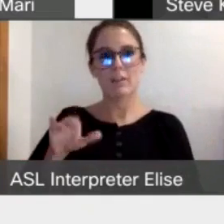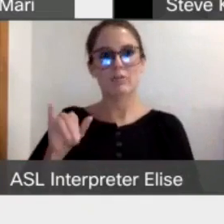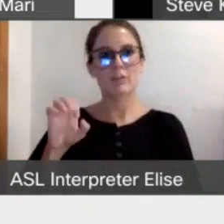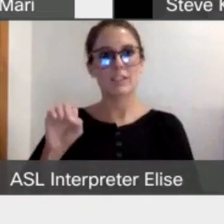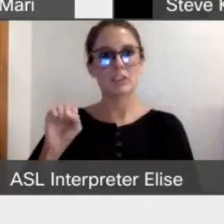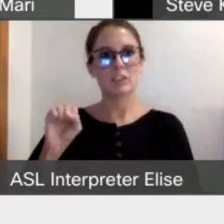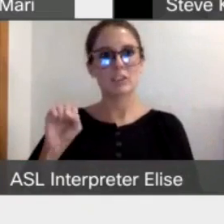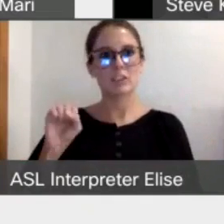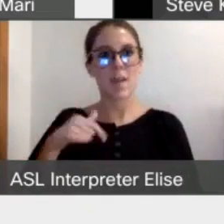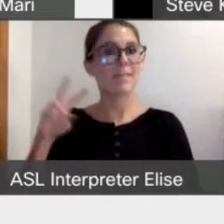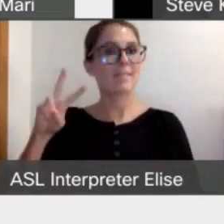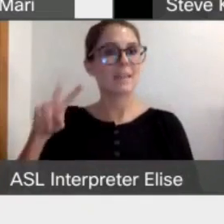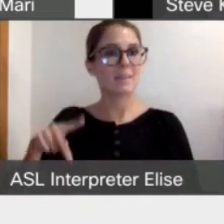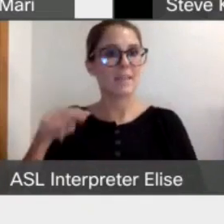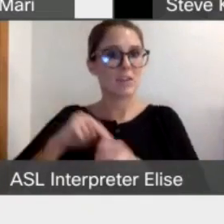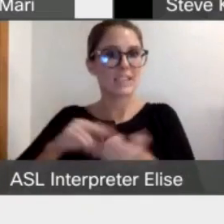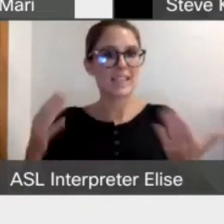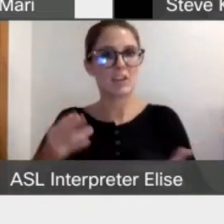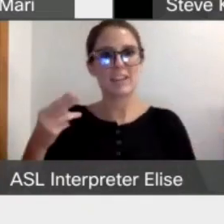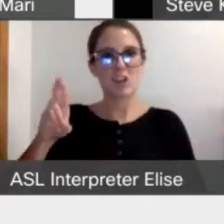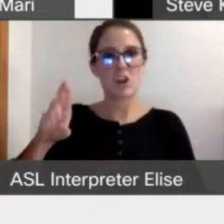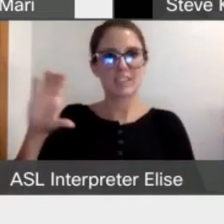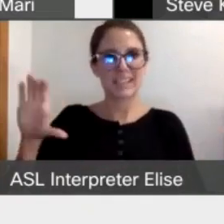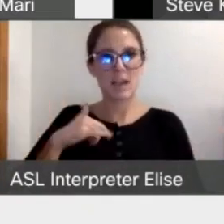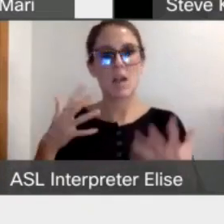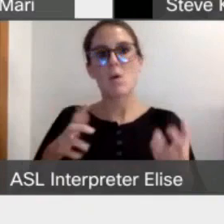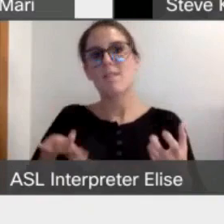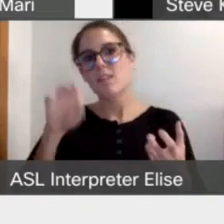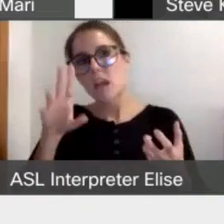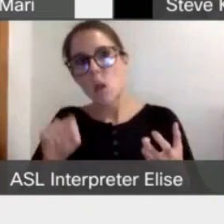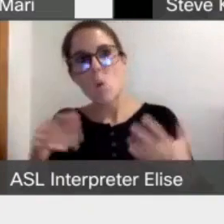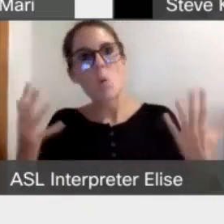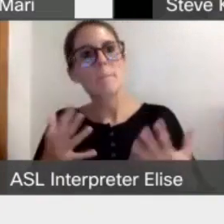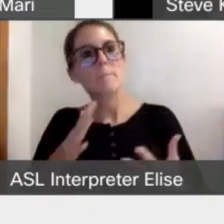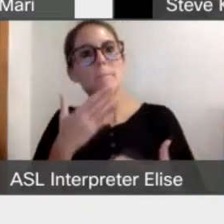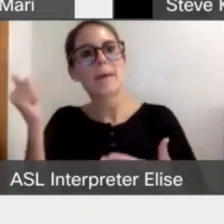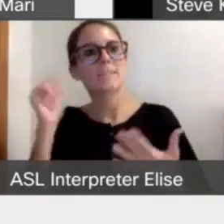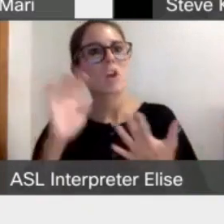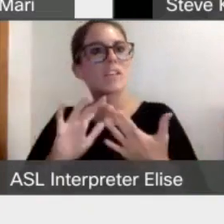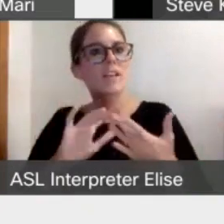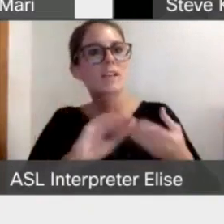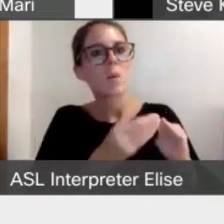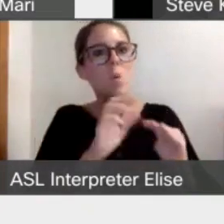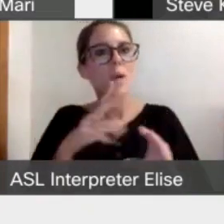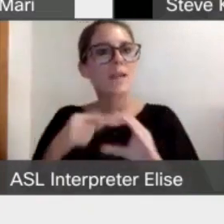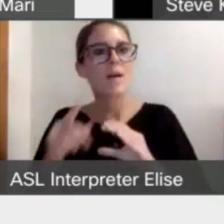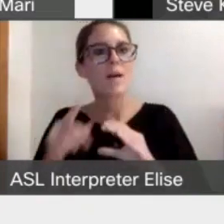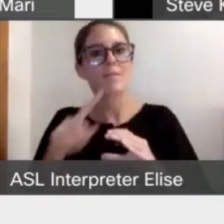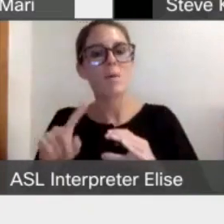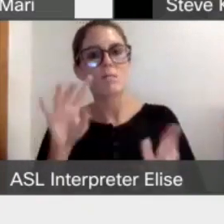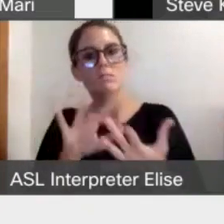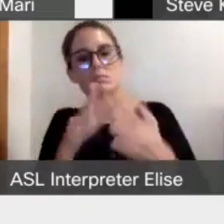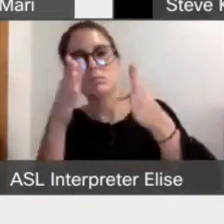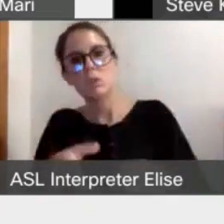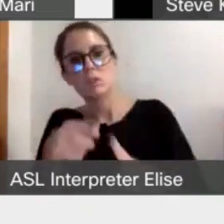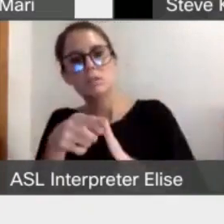at HRC. Just wanted to find out what is the best contact number or email address to reach someone to